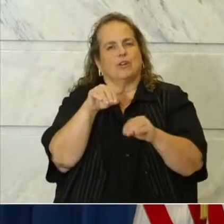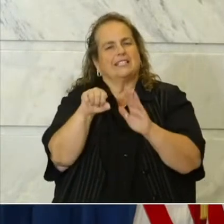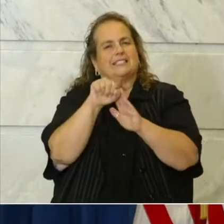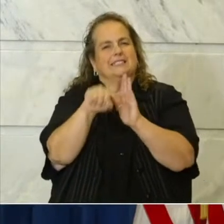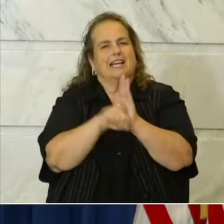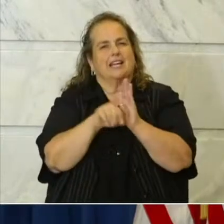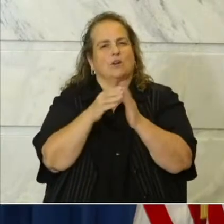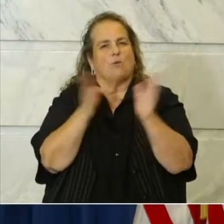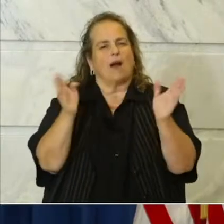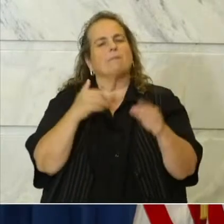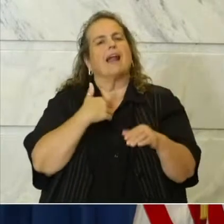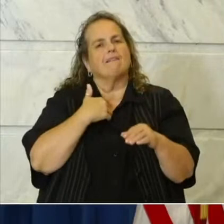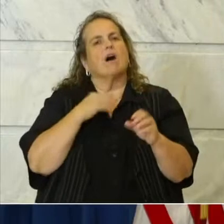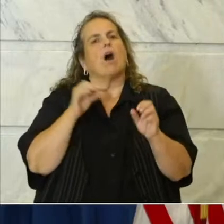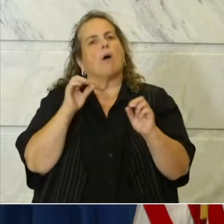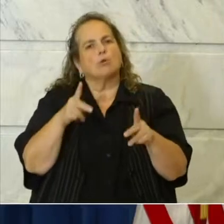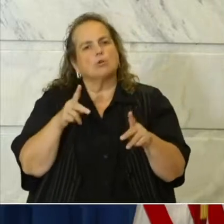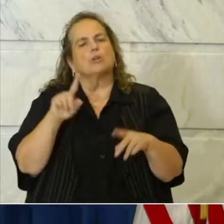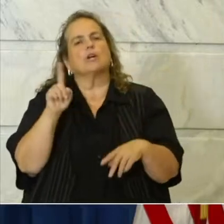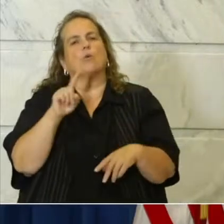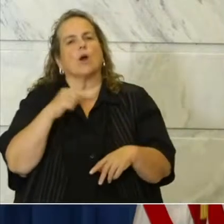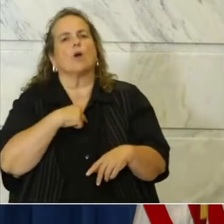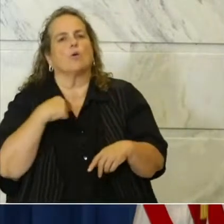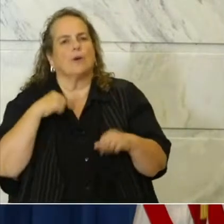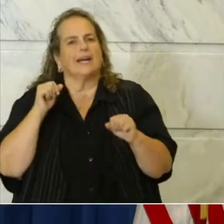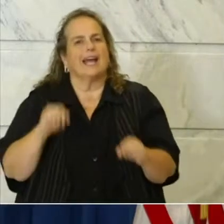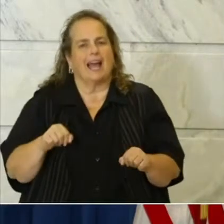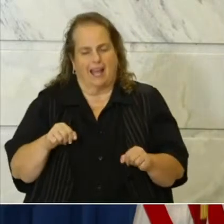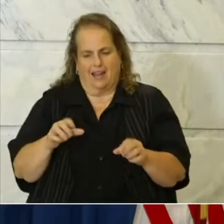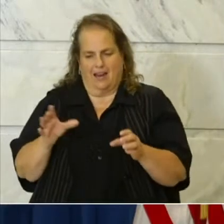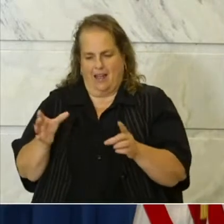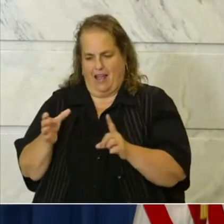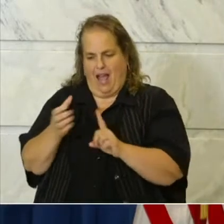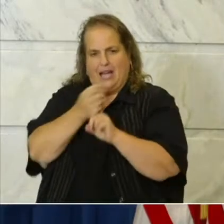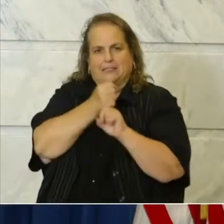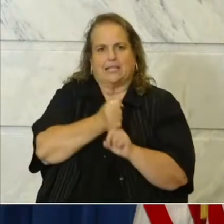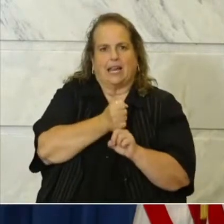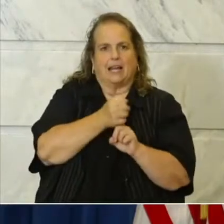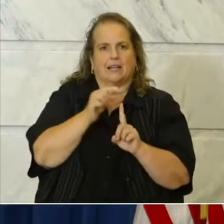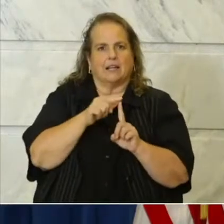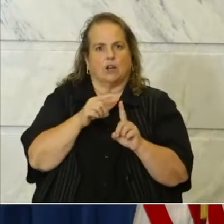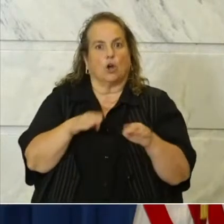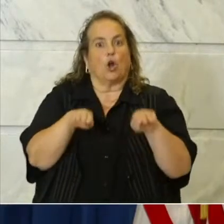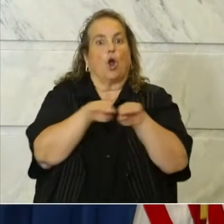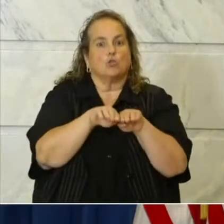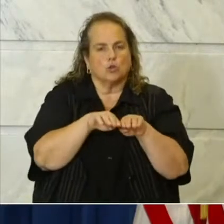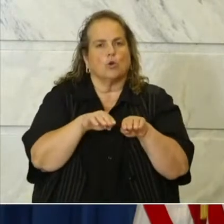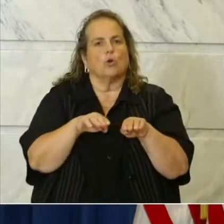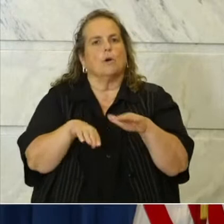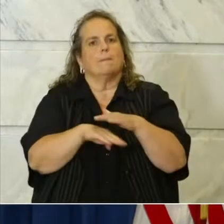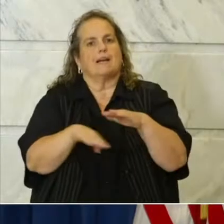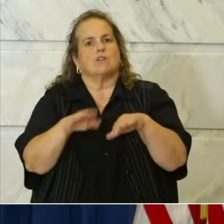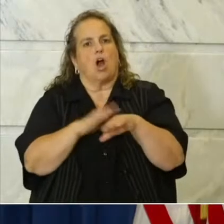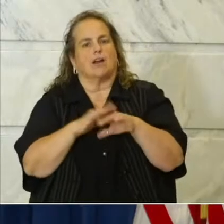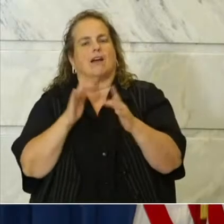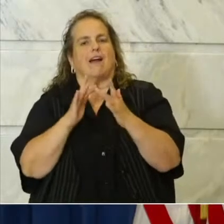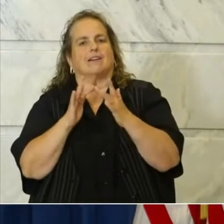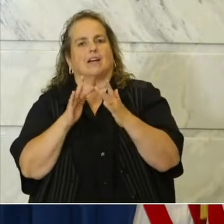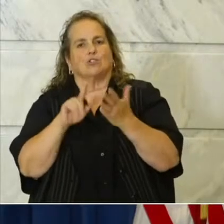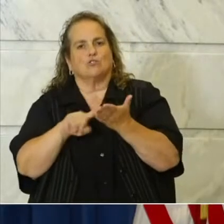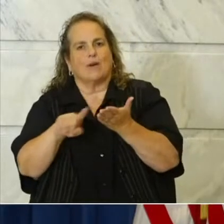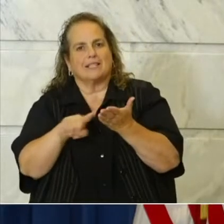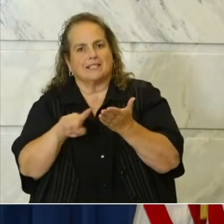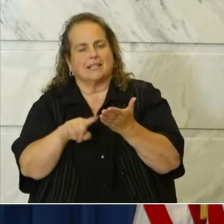are some opportunity when we can isolate a specific closure based on contact tracing that we can and we should be